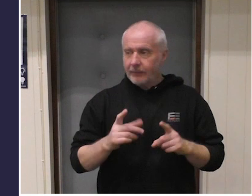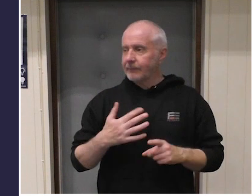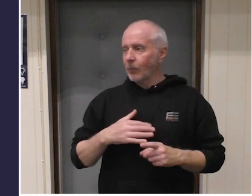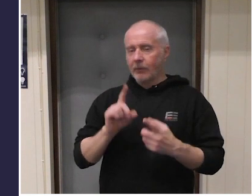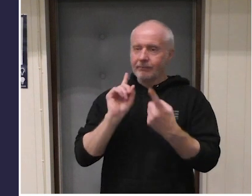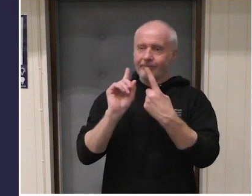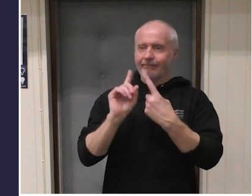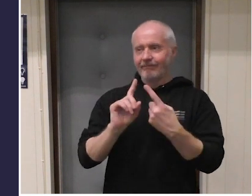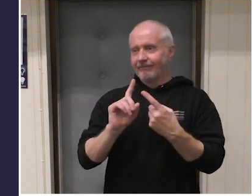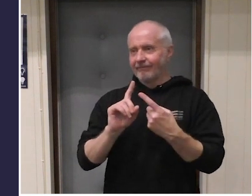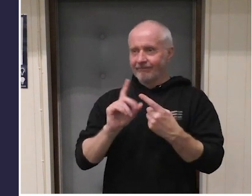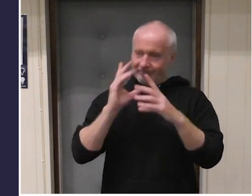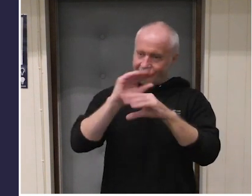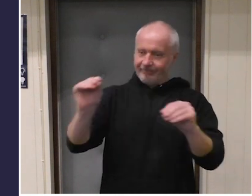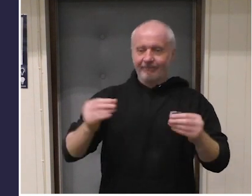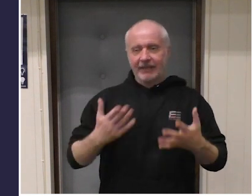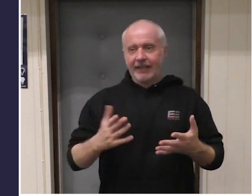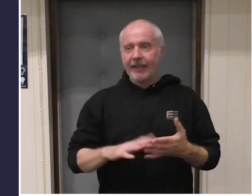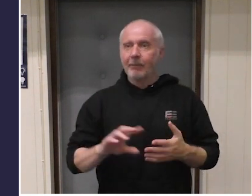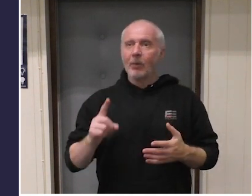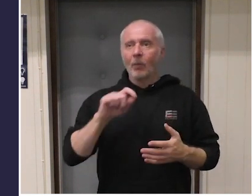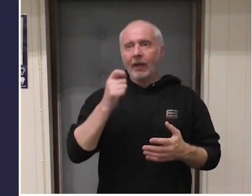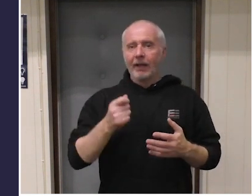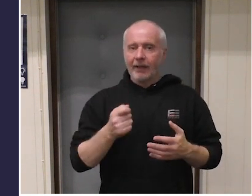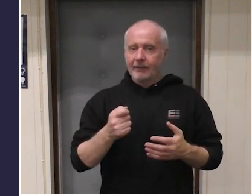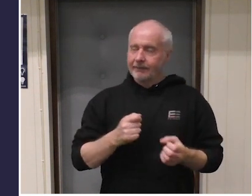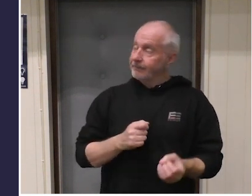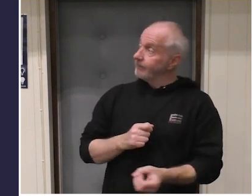today, but I'm going to pose some questions.